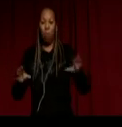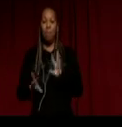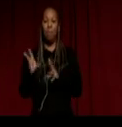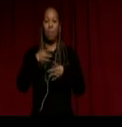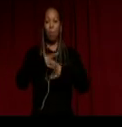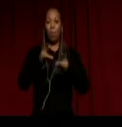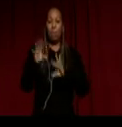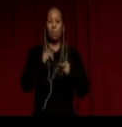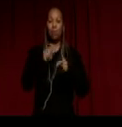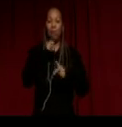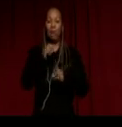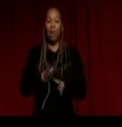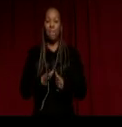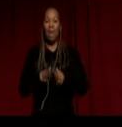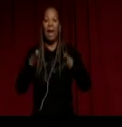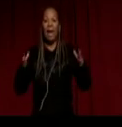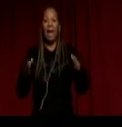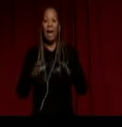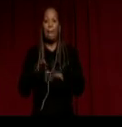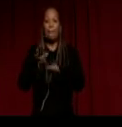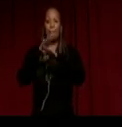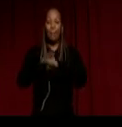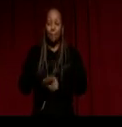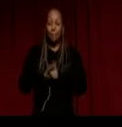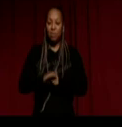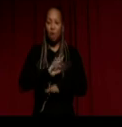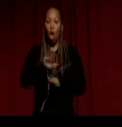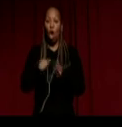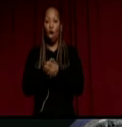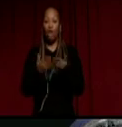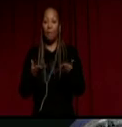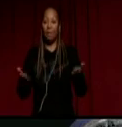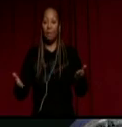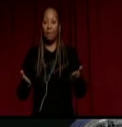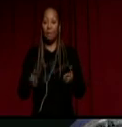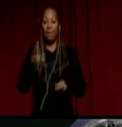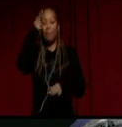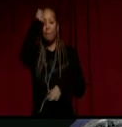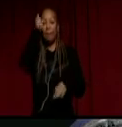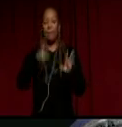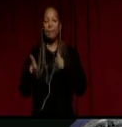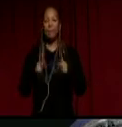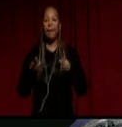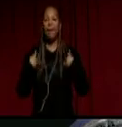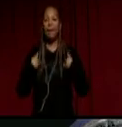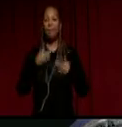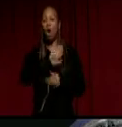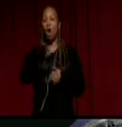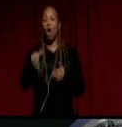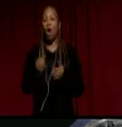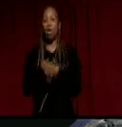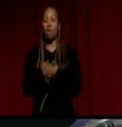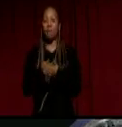people don't have high blood pressure. All of the symptoms that African Americans have, all of